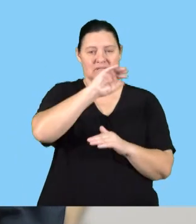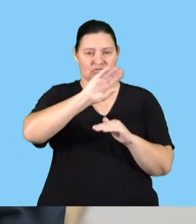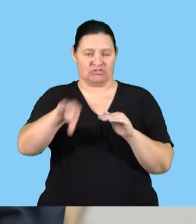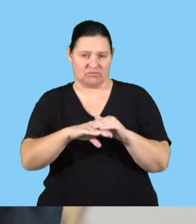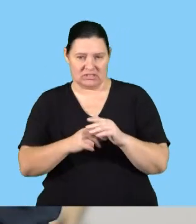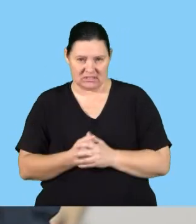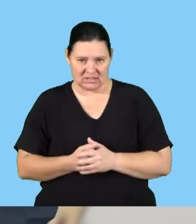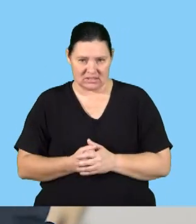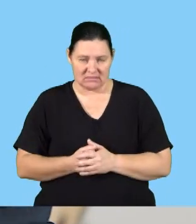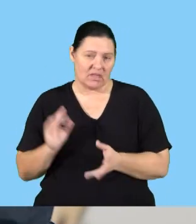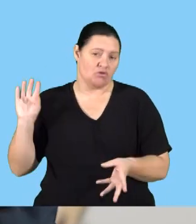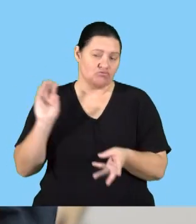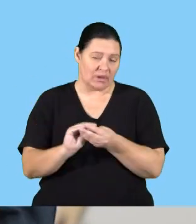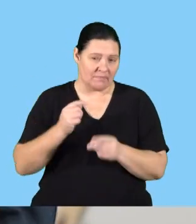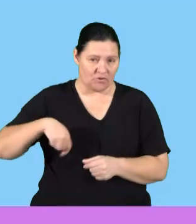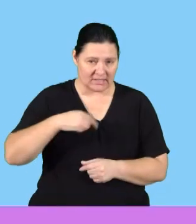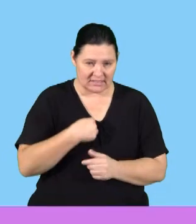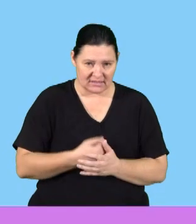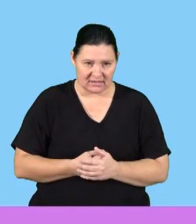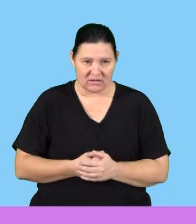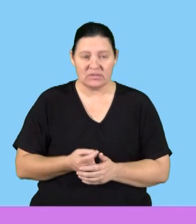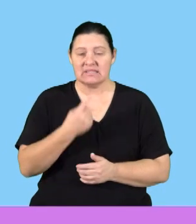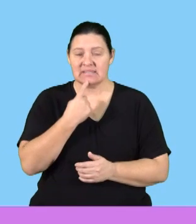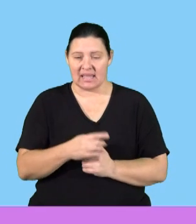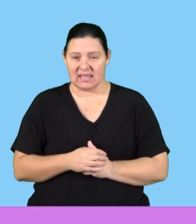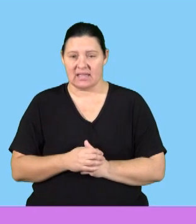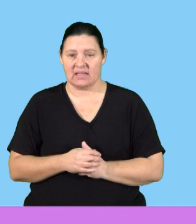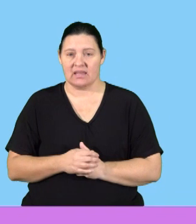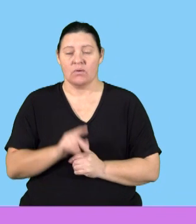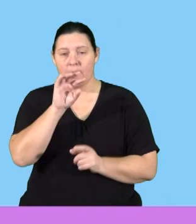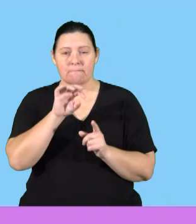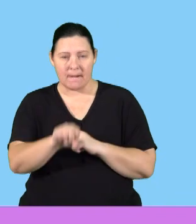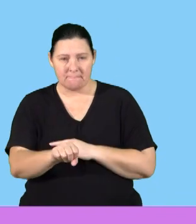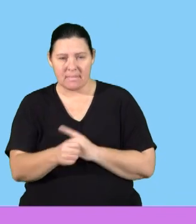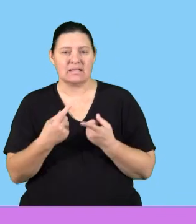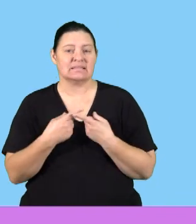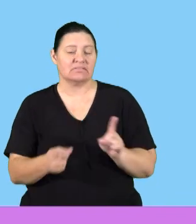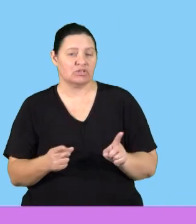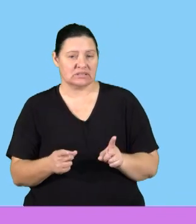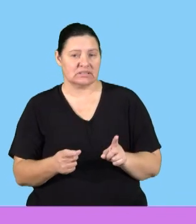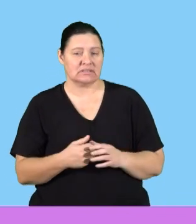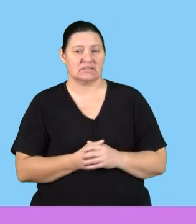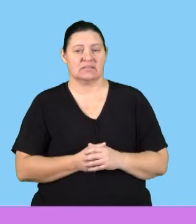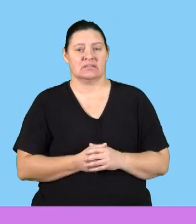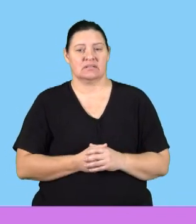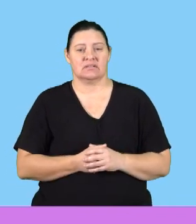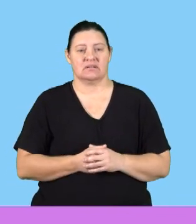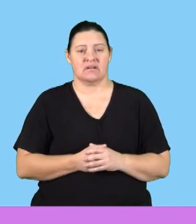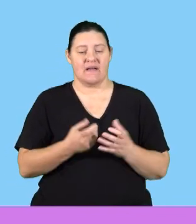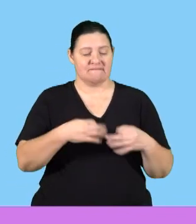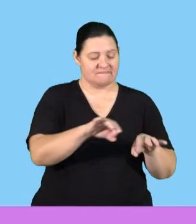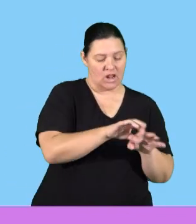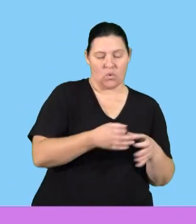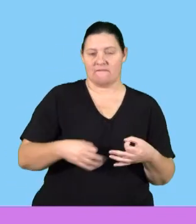percentage decrease. Just a quick recap for us. We said, number one, you find the difference between the